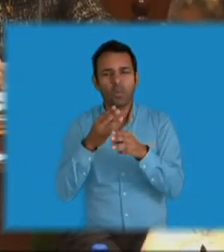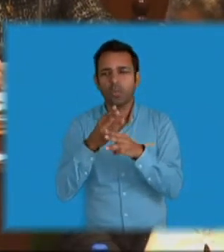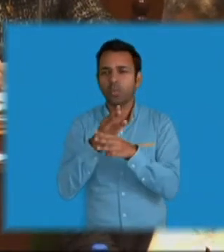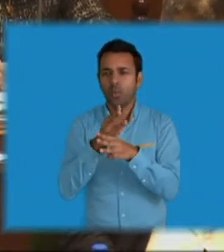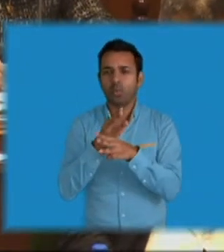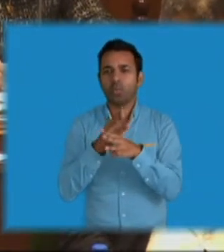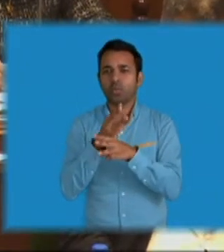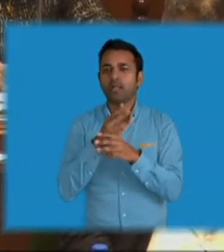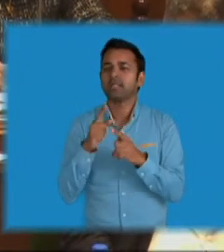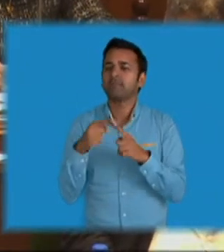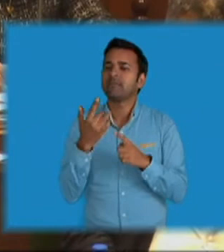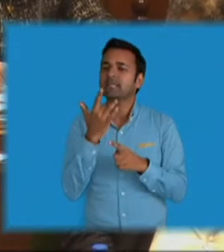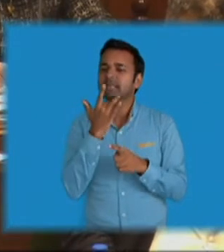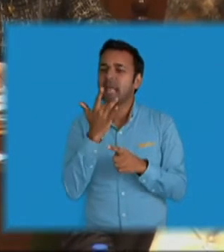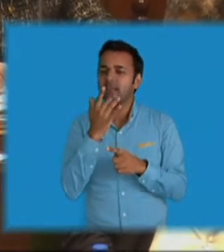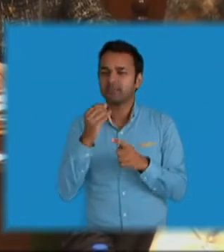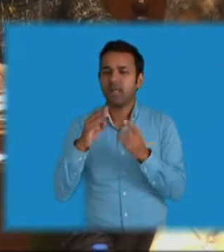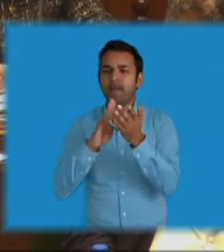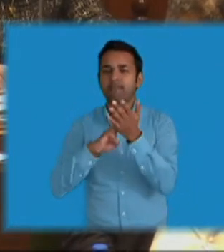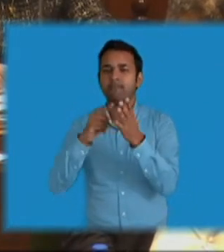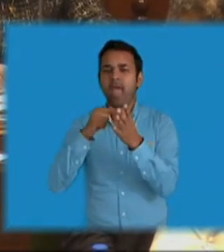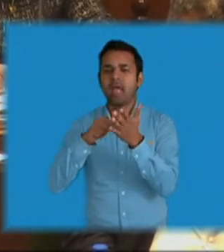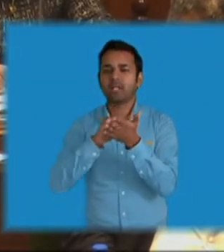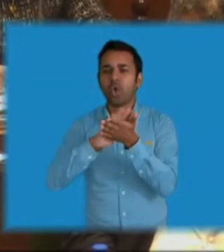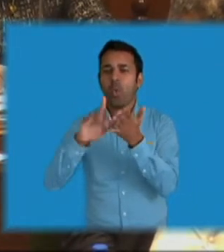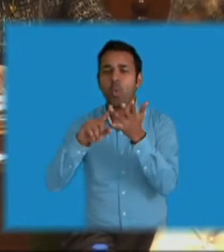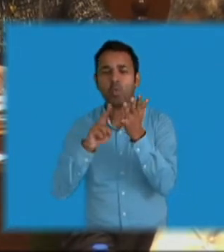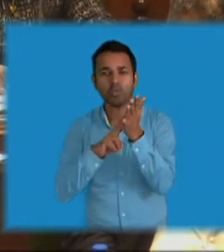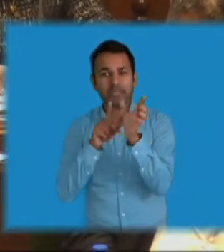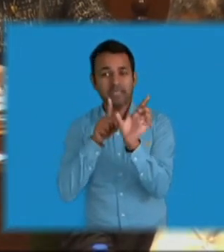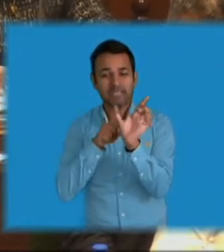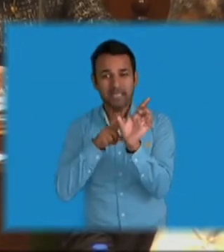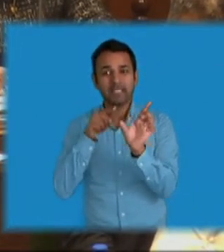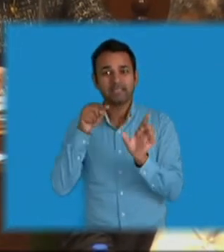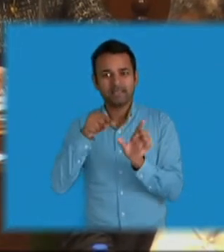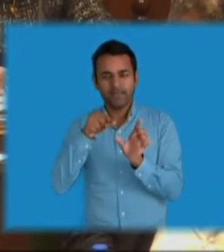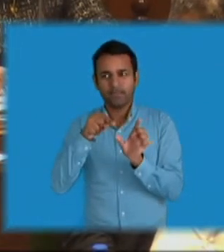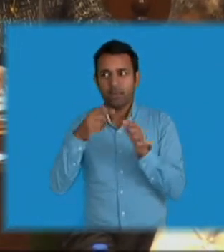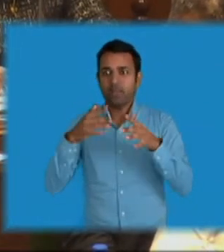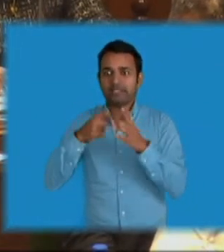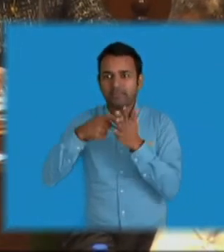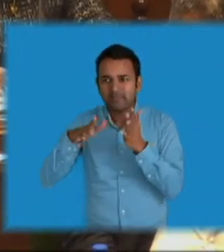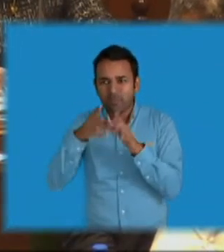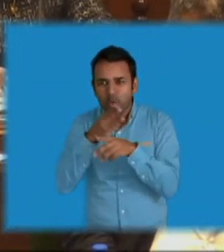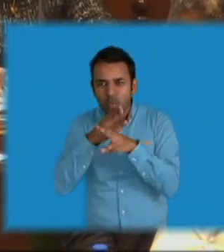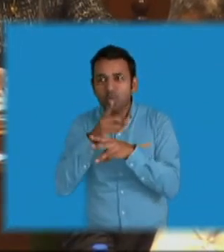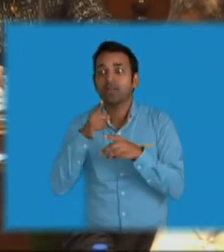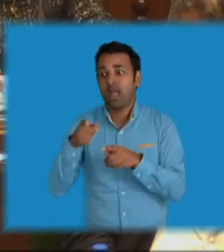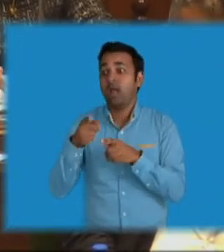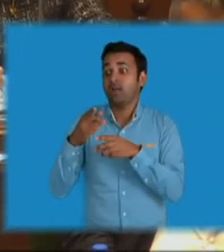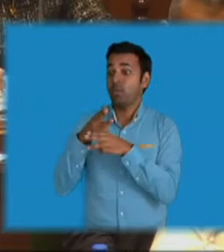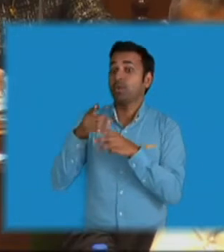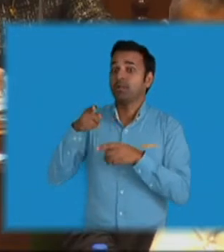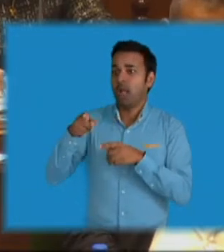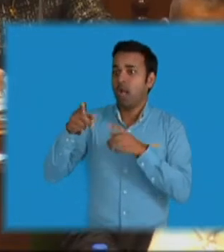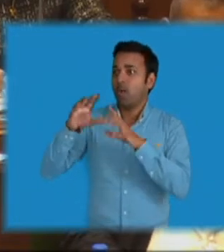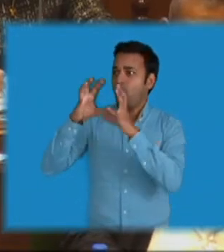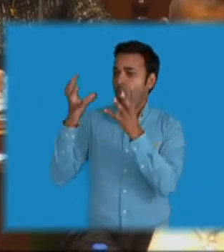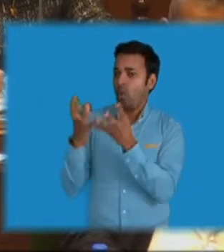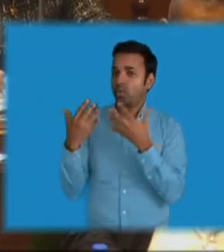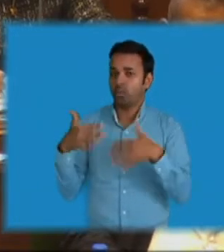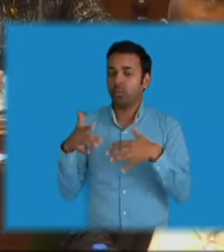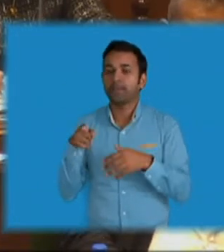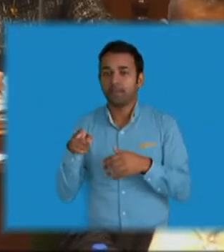mahogany plantations, which is considered as the biggest plantation of mahogany species in the world that is outside its natural